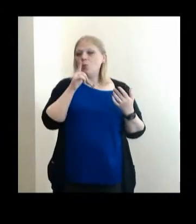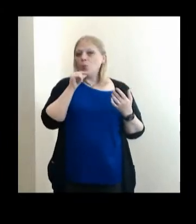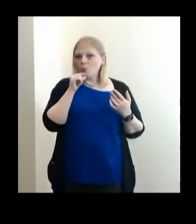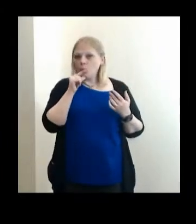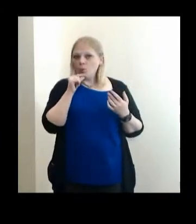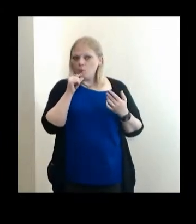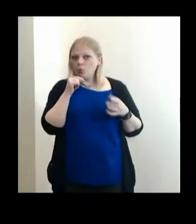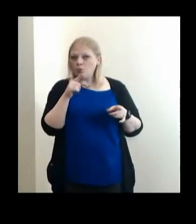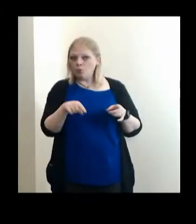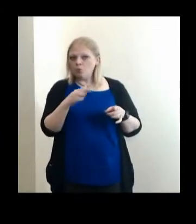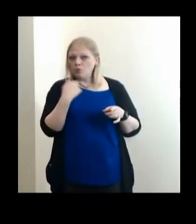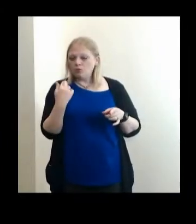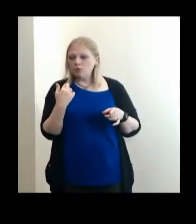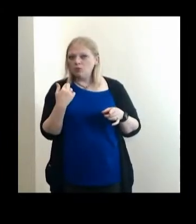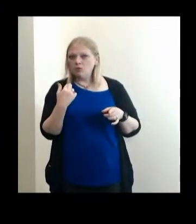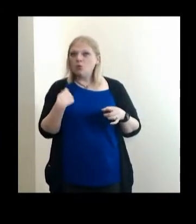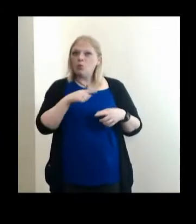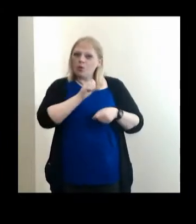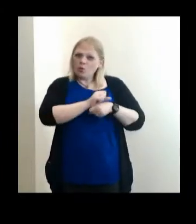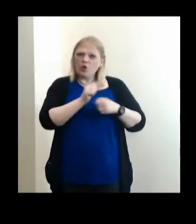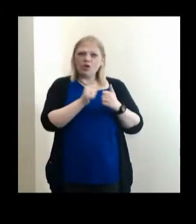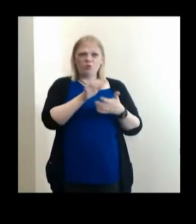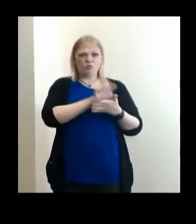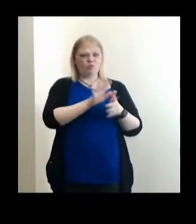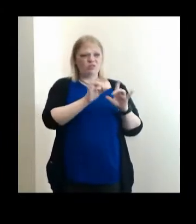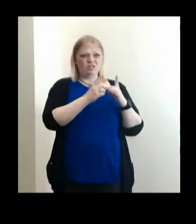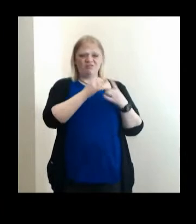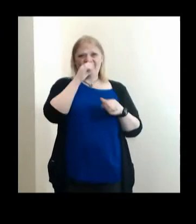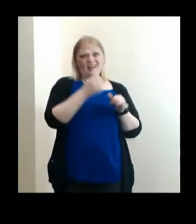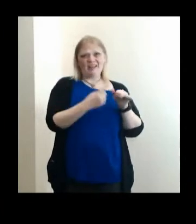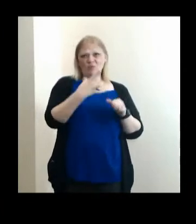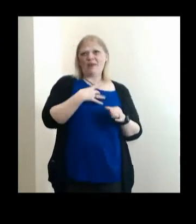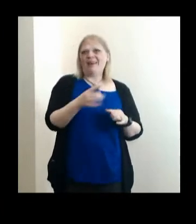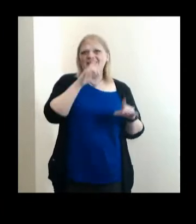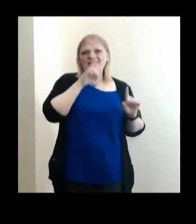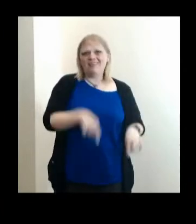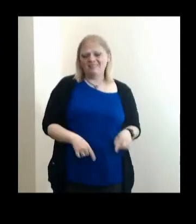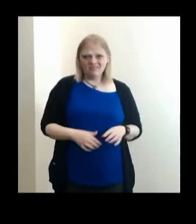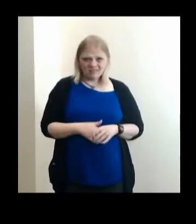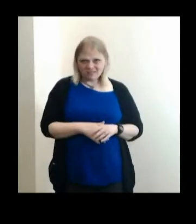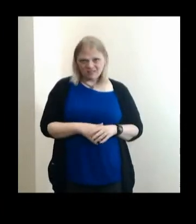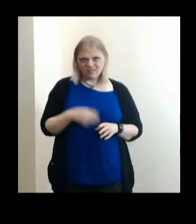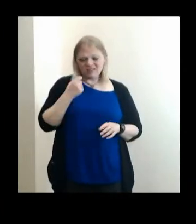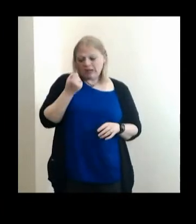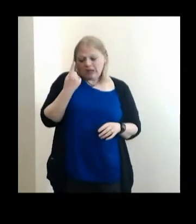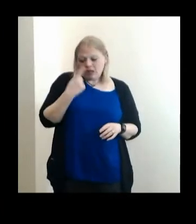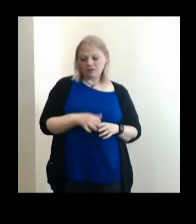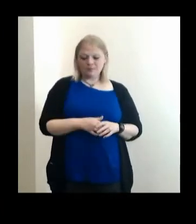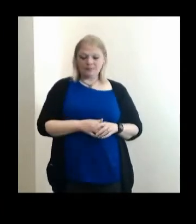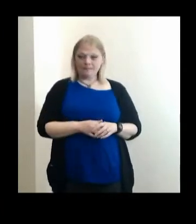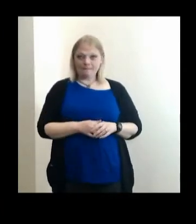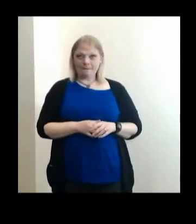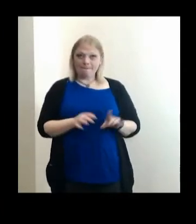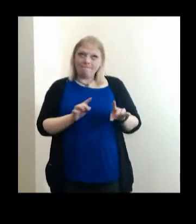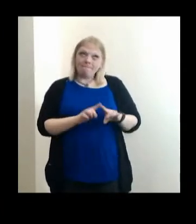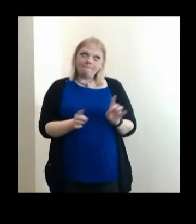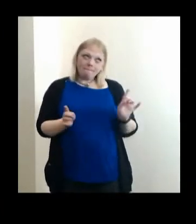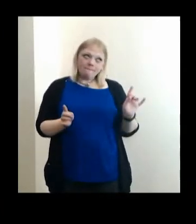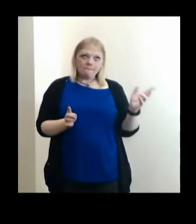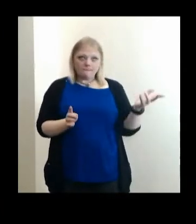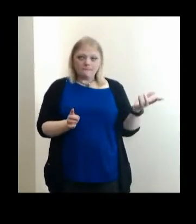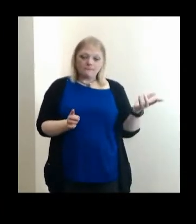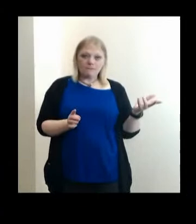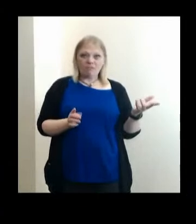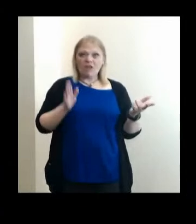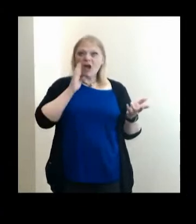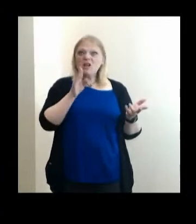that were most at risk. So we are working with the school districts. Not everybody likes the answer. I get it. But I would have been